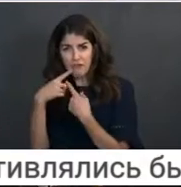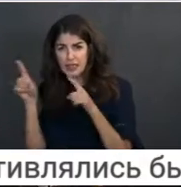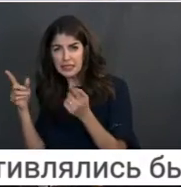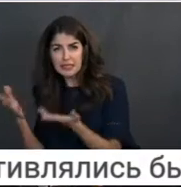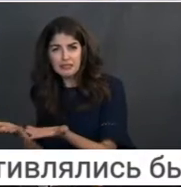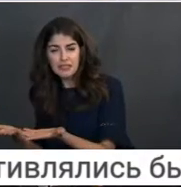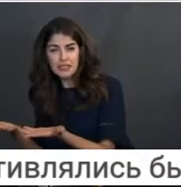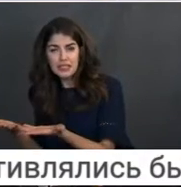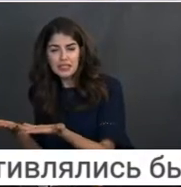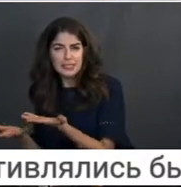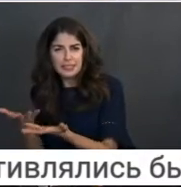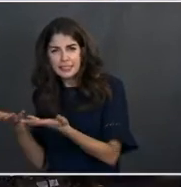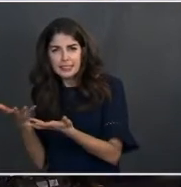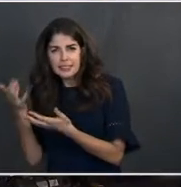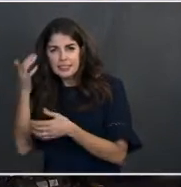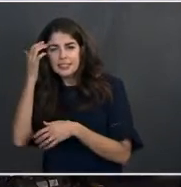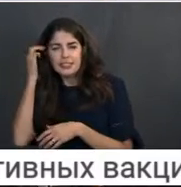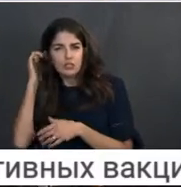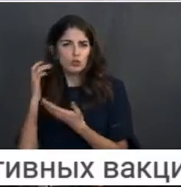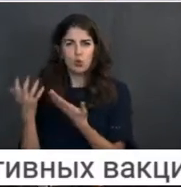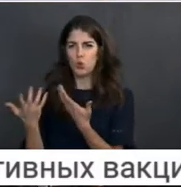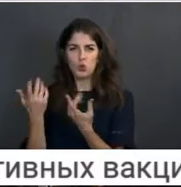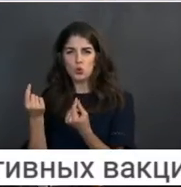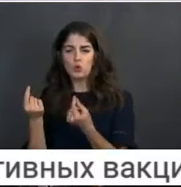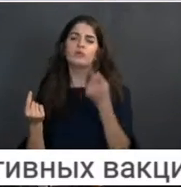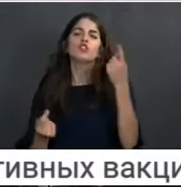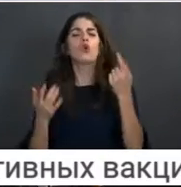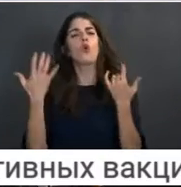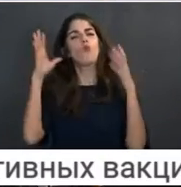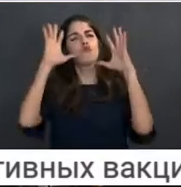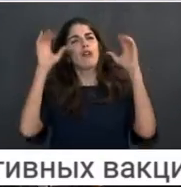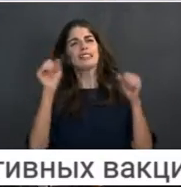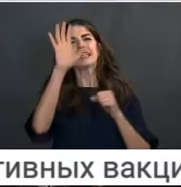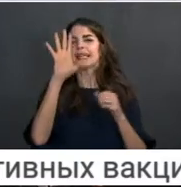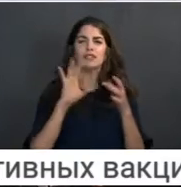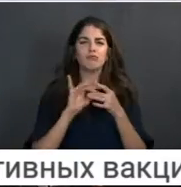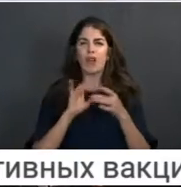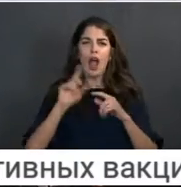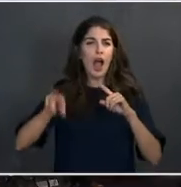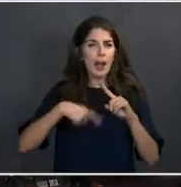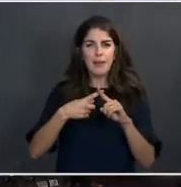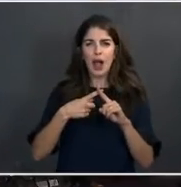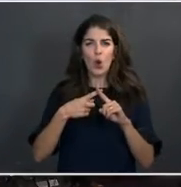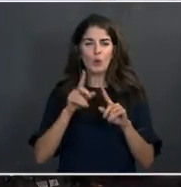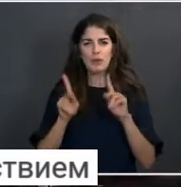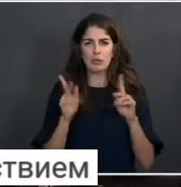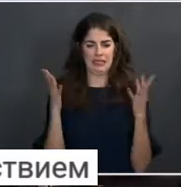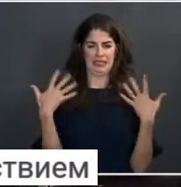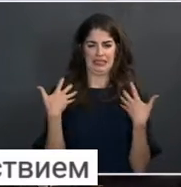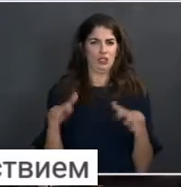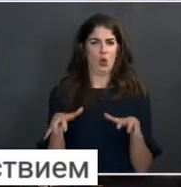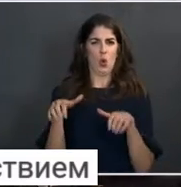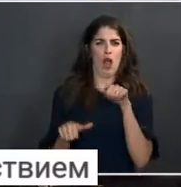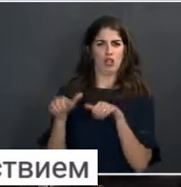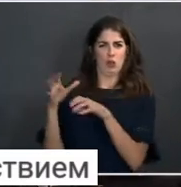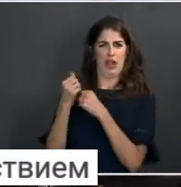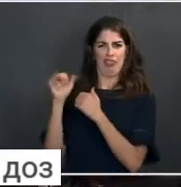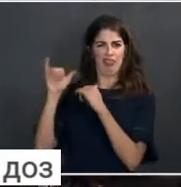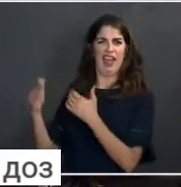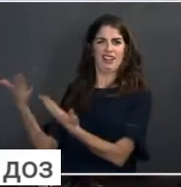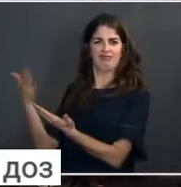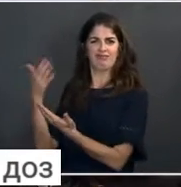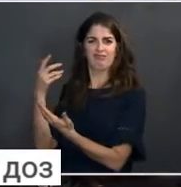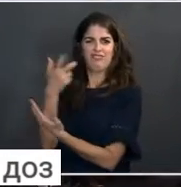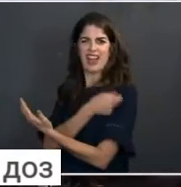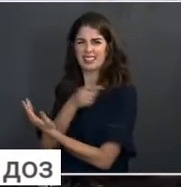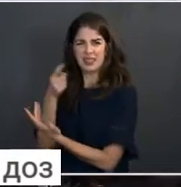who would be more reluctant to get one of those less effective vaccines? And are you concerned about the impact